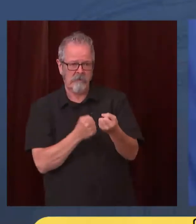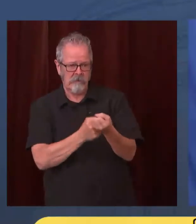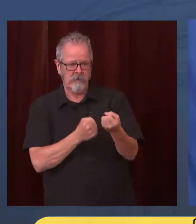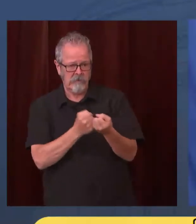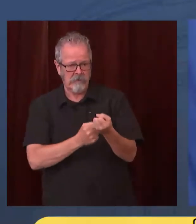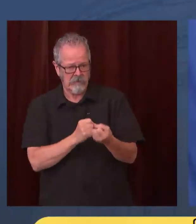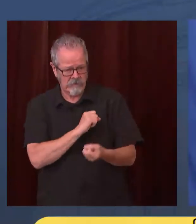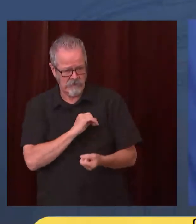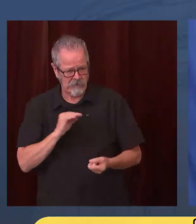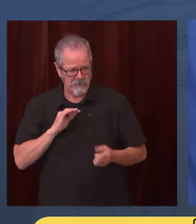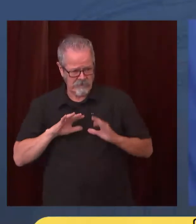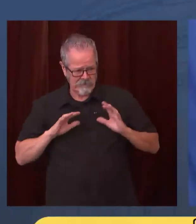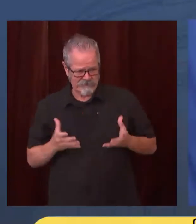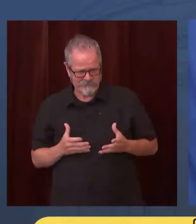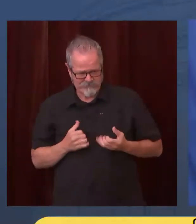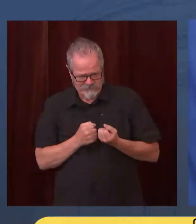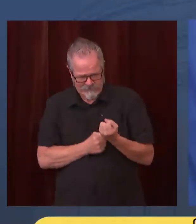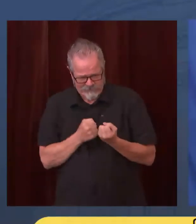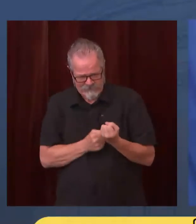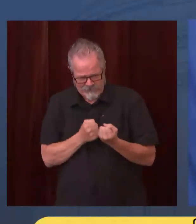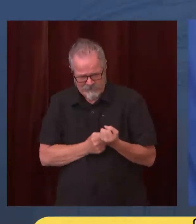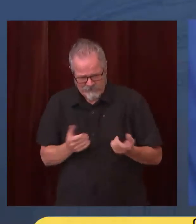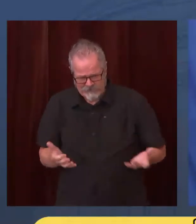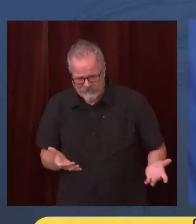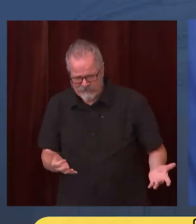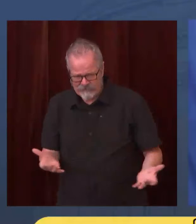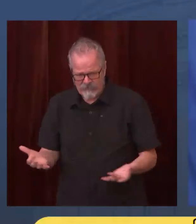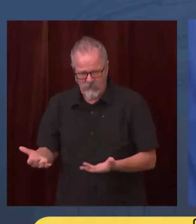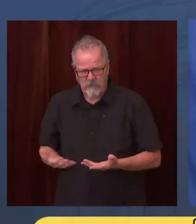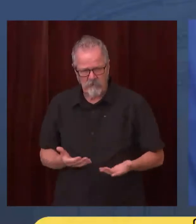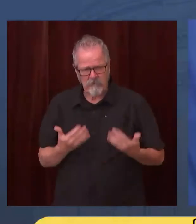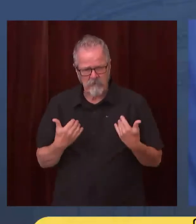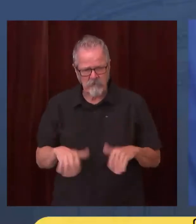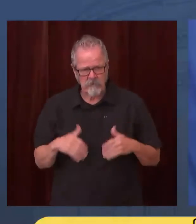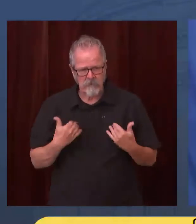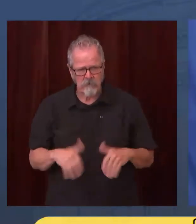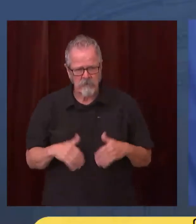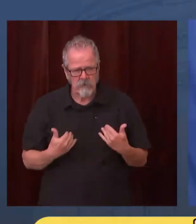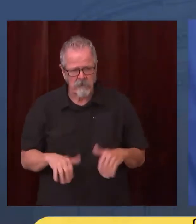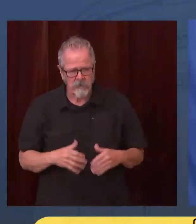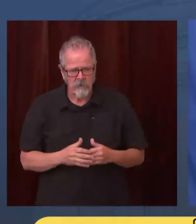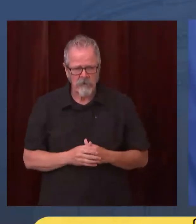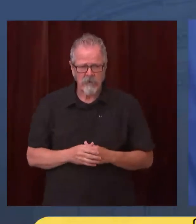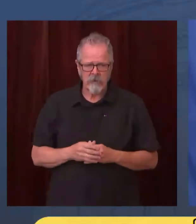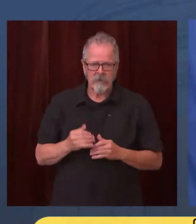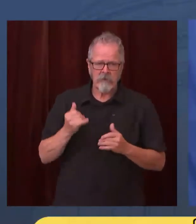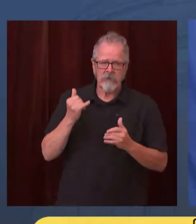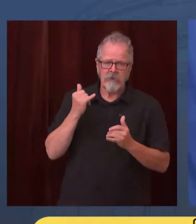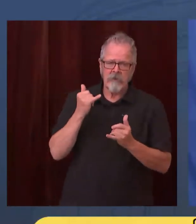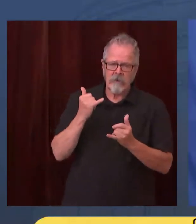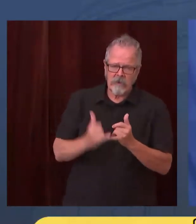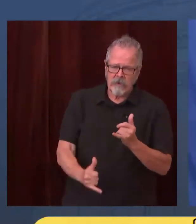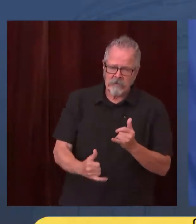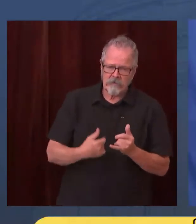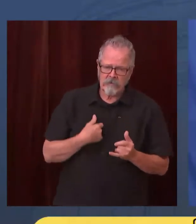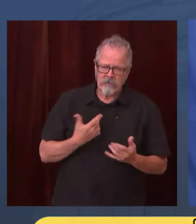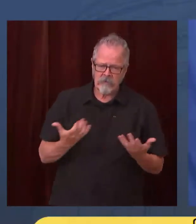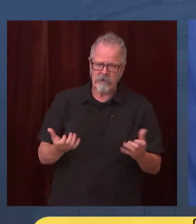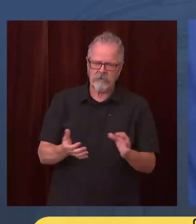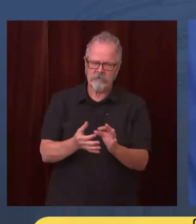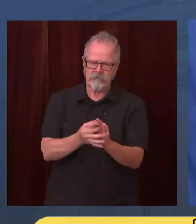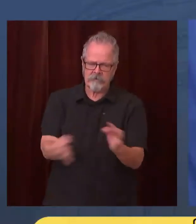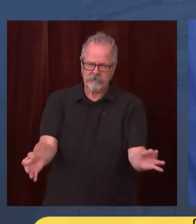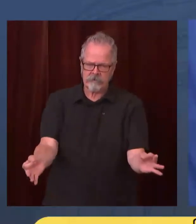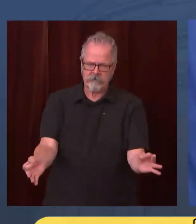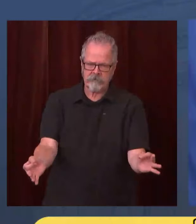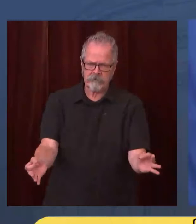from our community members. Let me close by saying just one other thing, that I'm asking